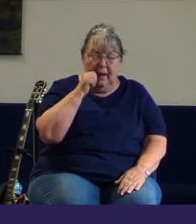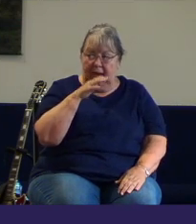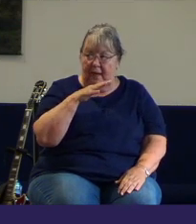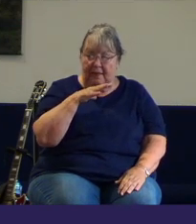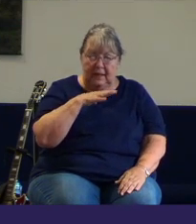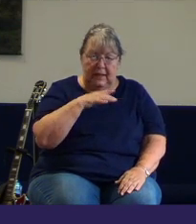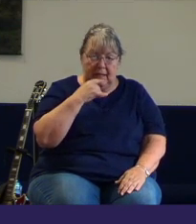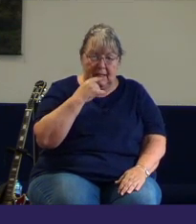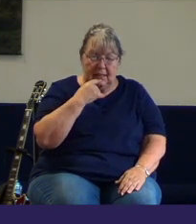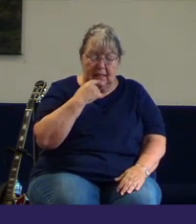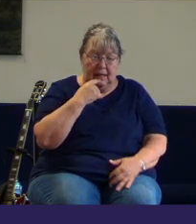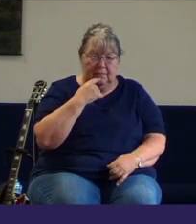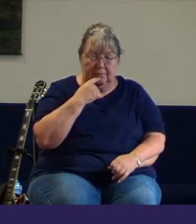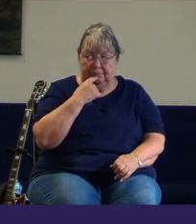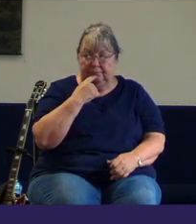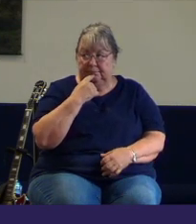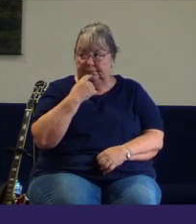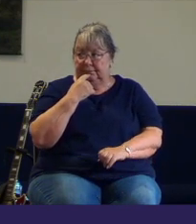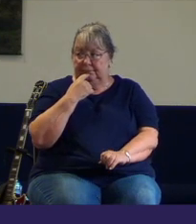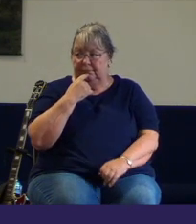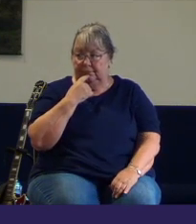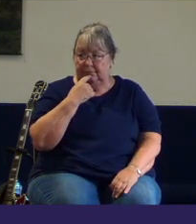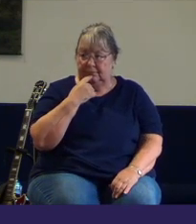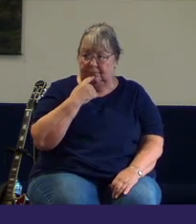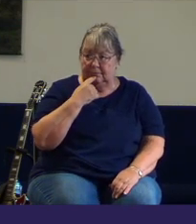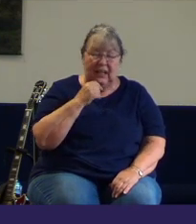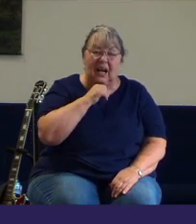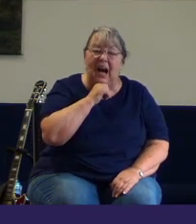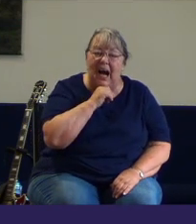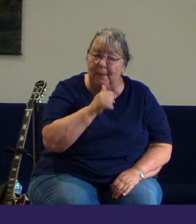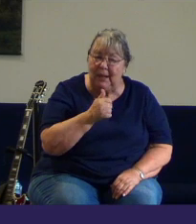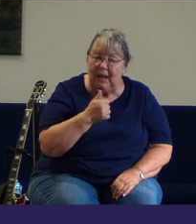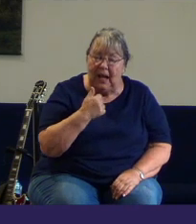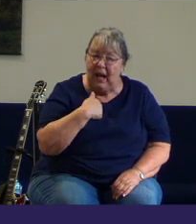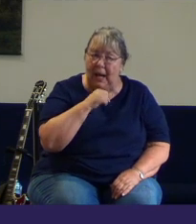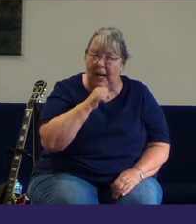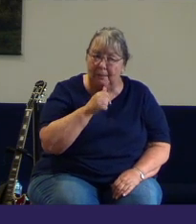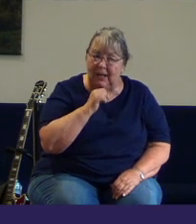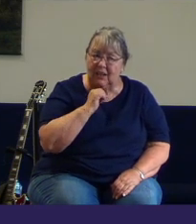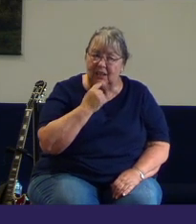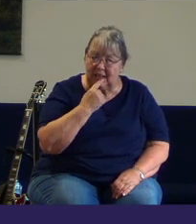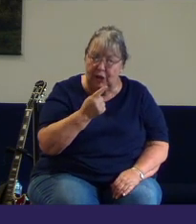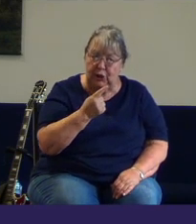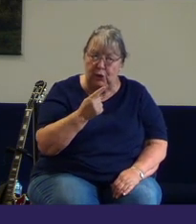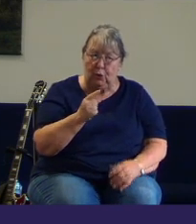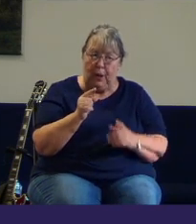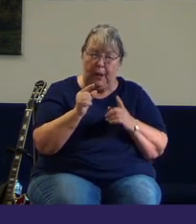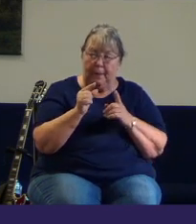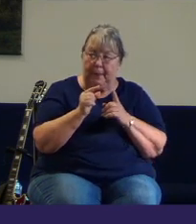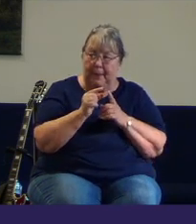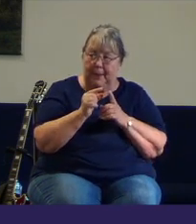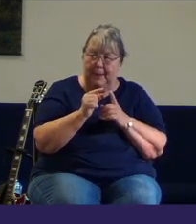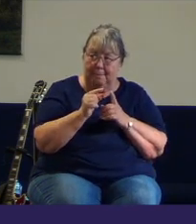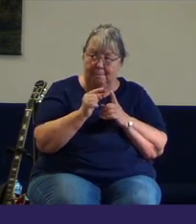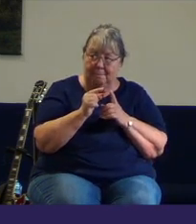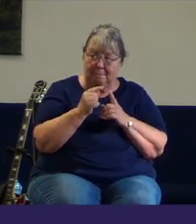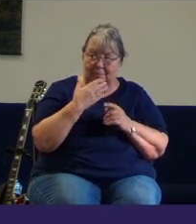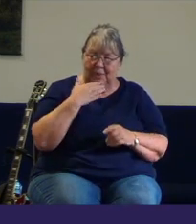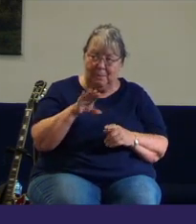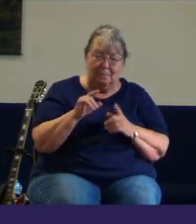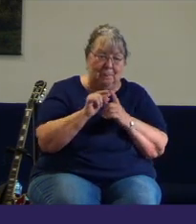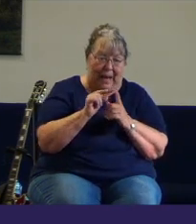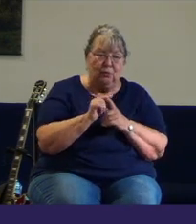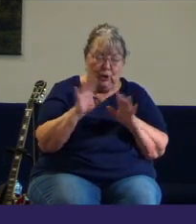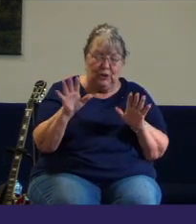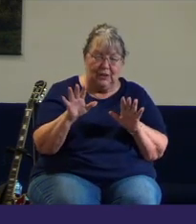I'm leaving out the words. Okay, you okay with that? I'm leaving out the word. Beep, beep. Okay, so I'm